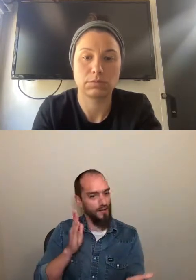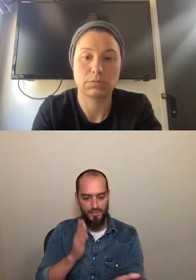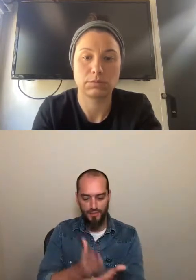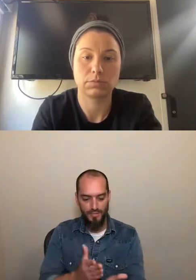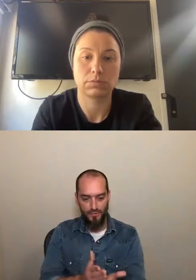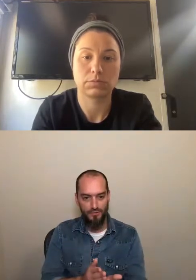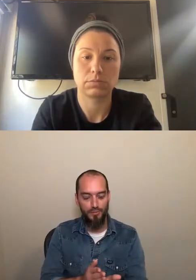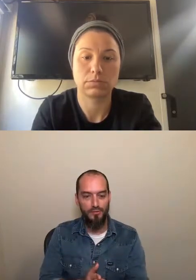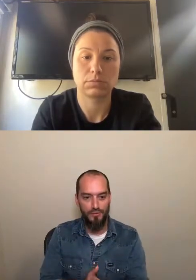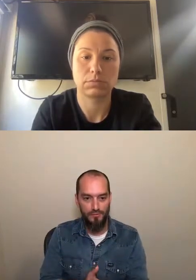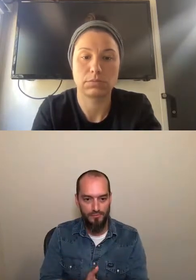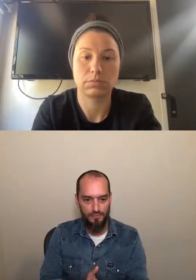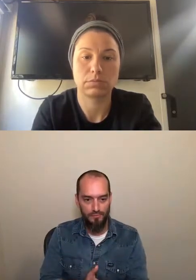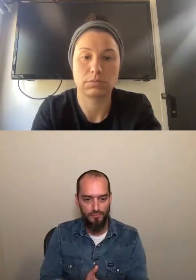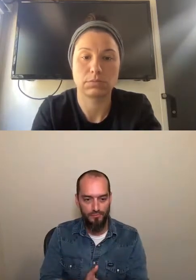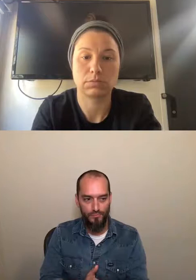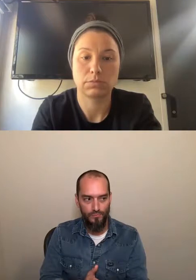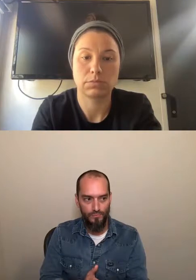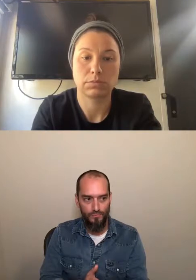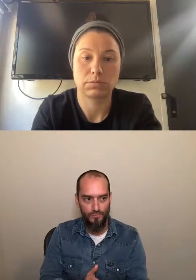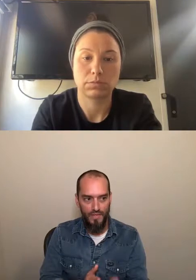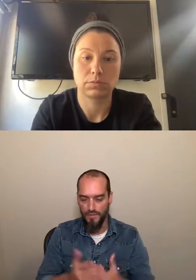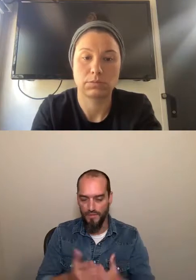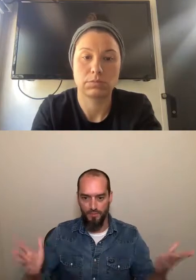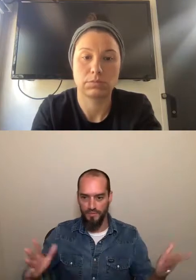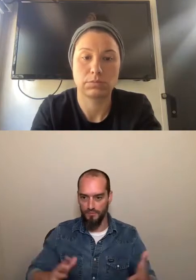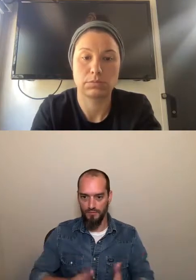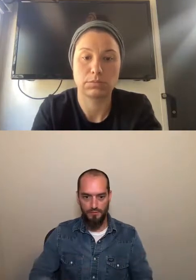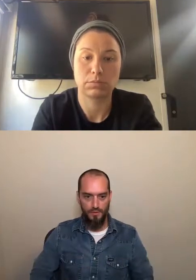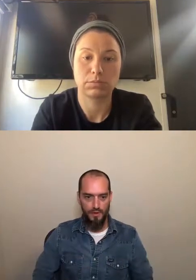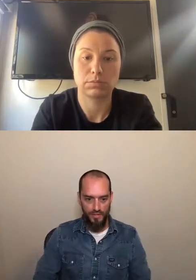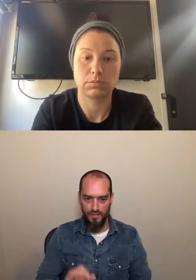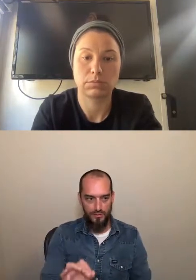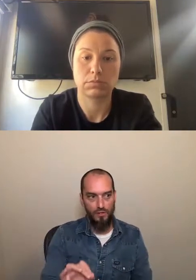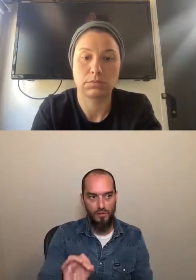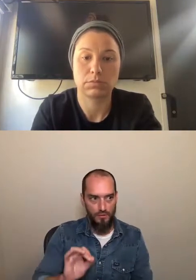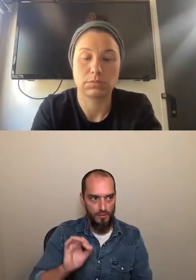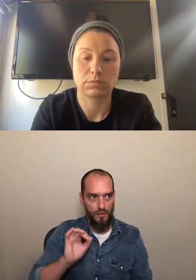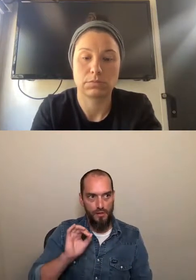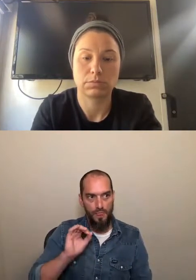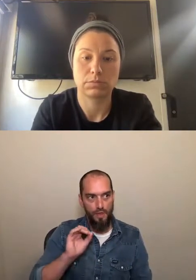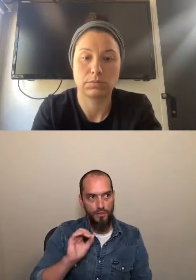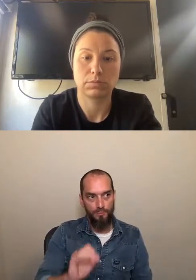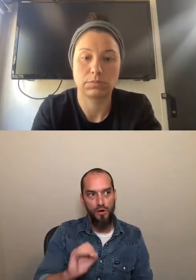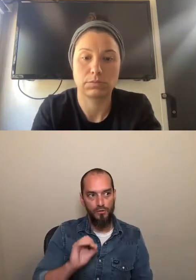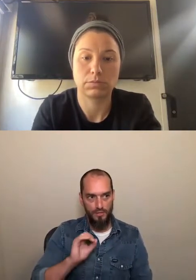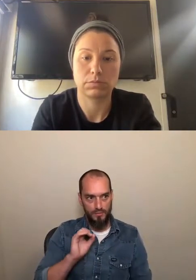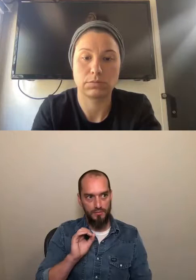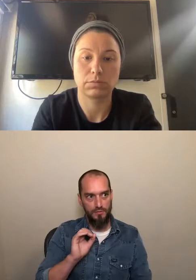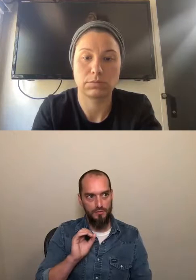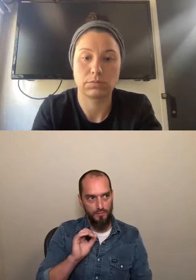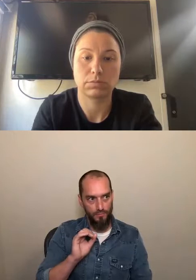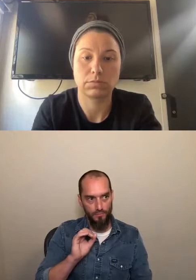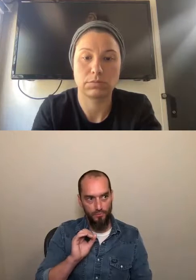of times it comes down to the builder. They missed something. They didn't install